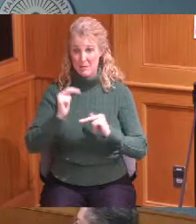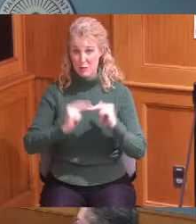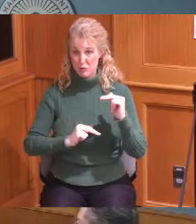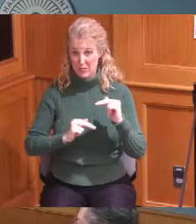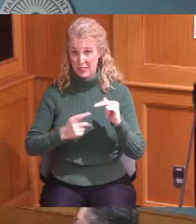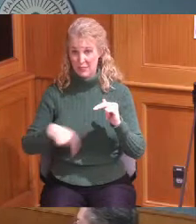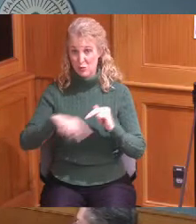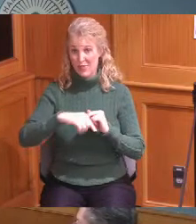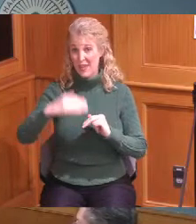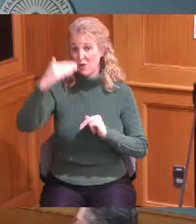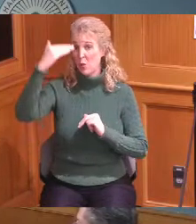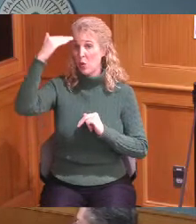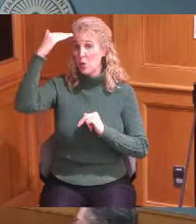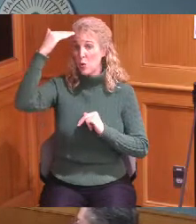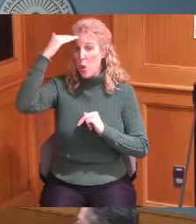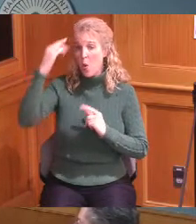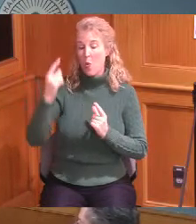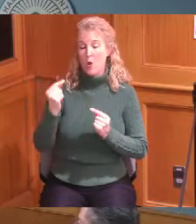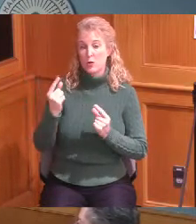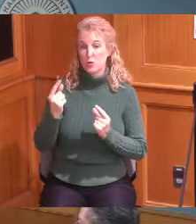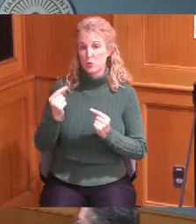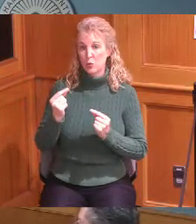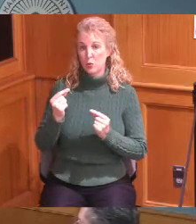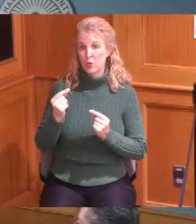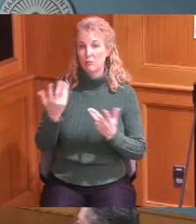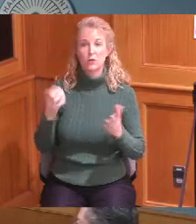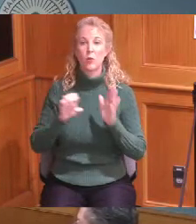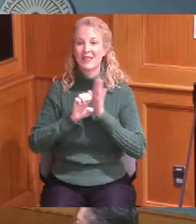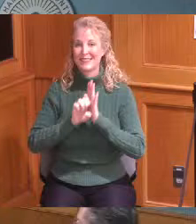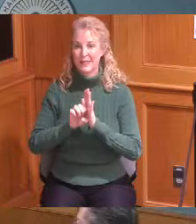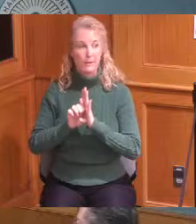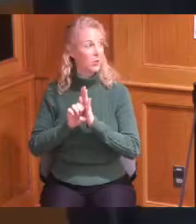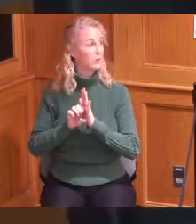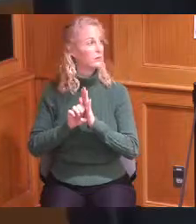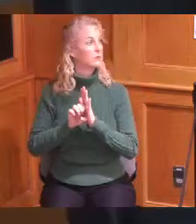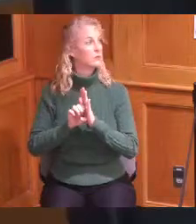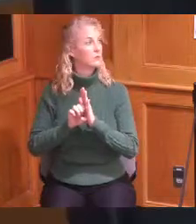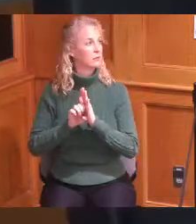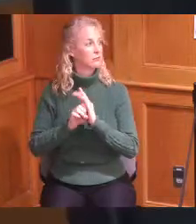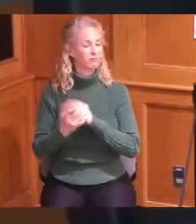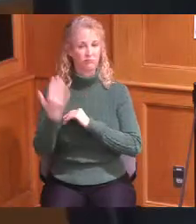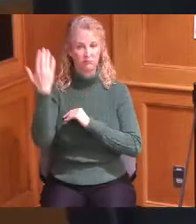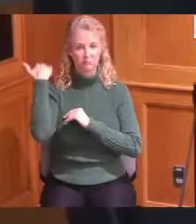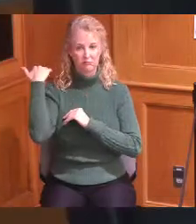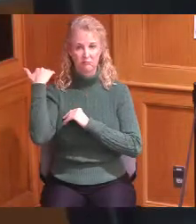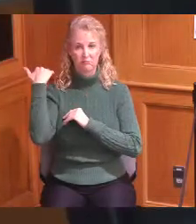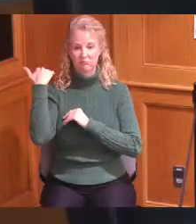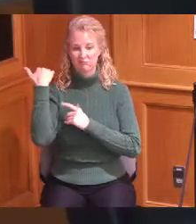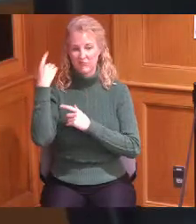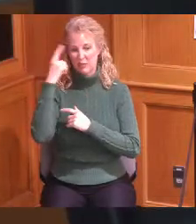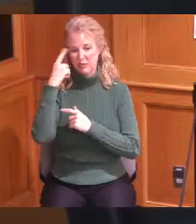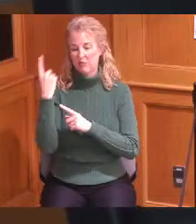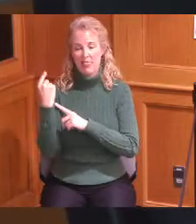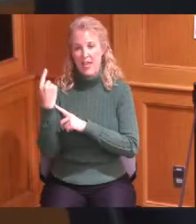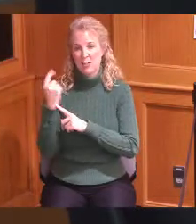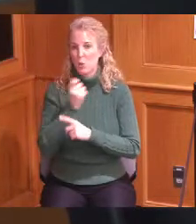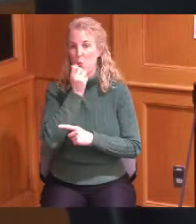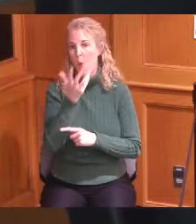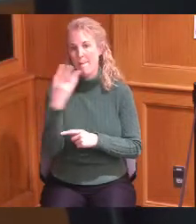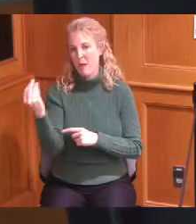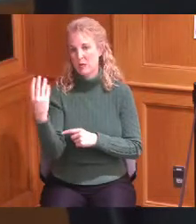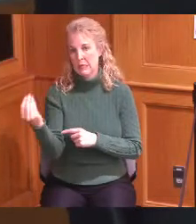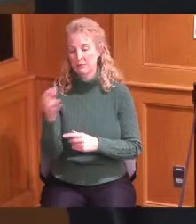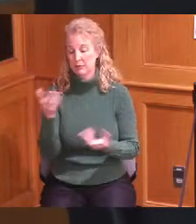district know how to connect with the. So there was an incident, it's been a while back, it was in the warm months, it was last year, and there